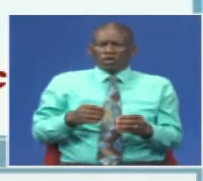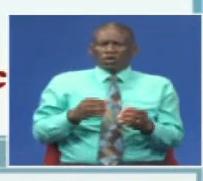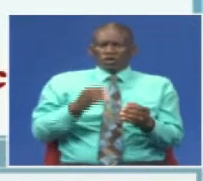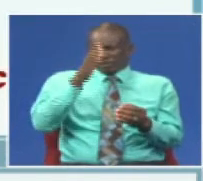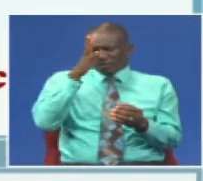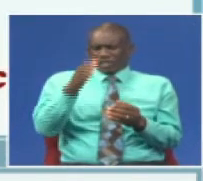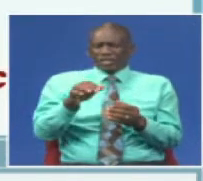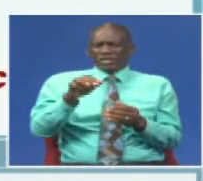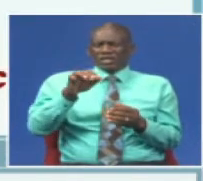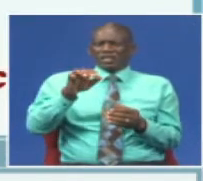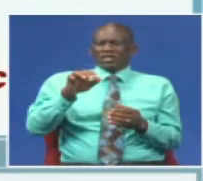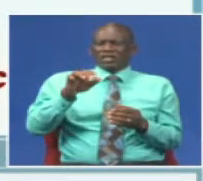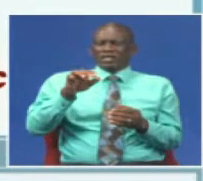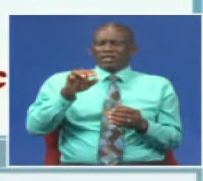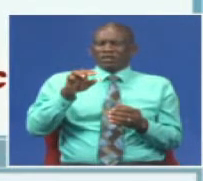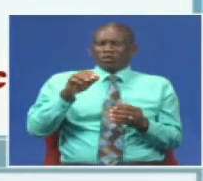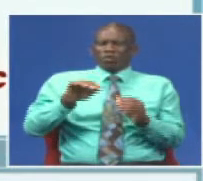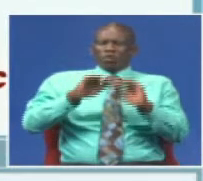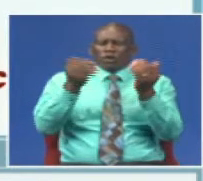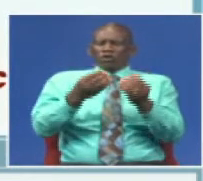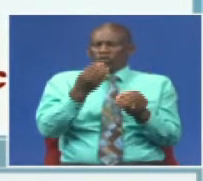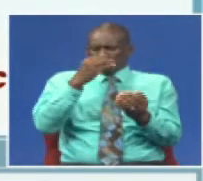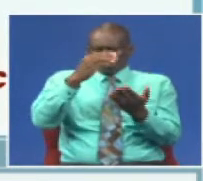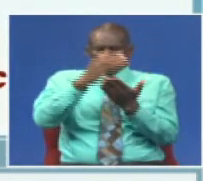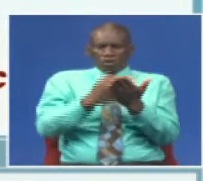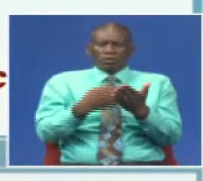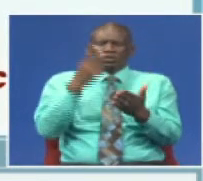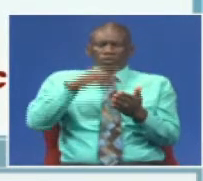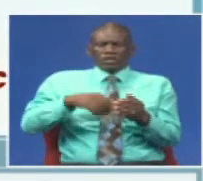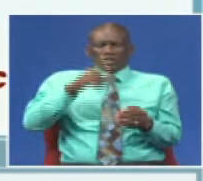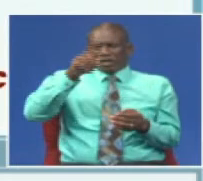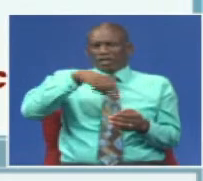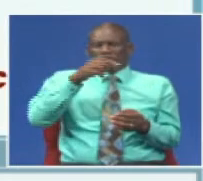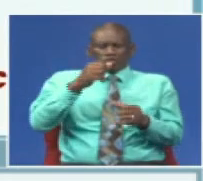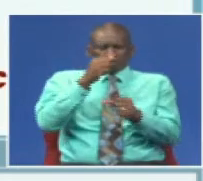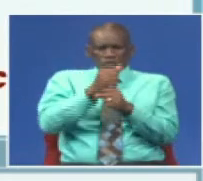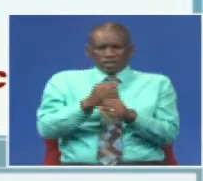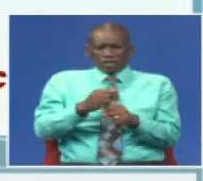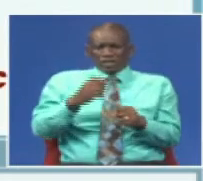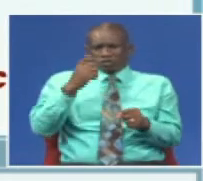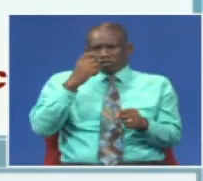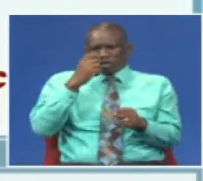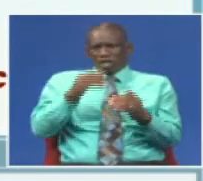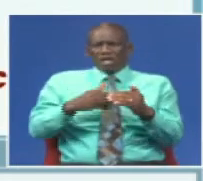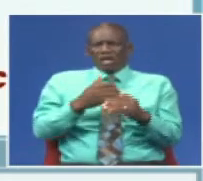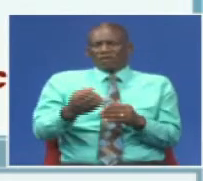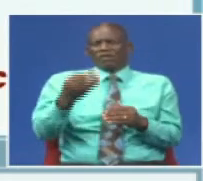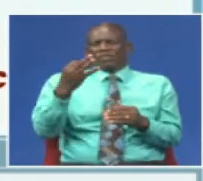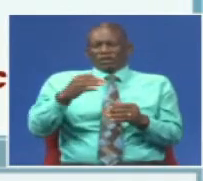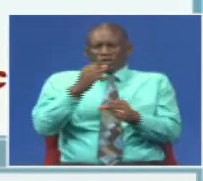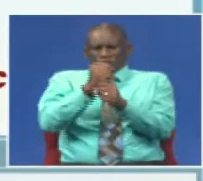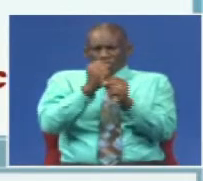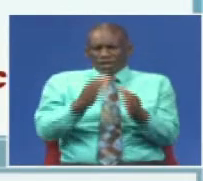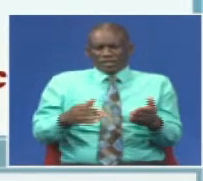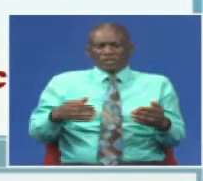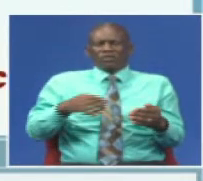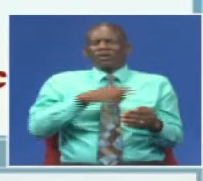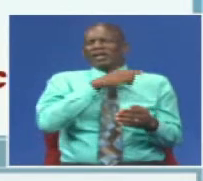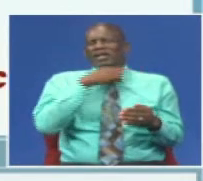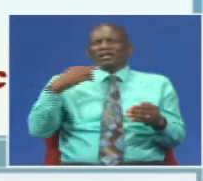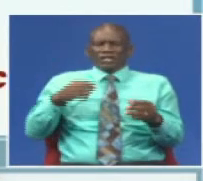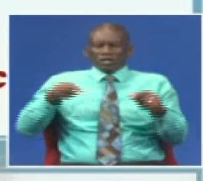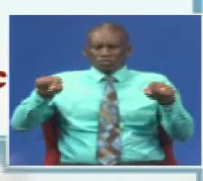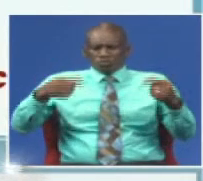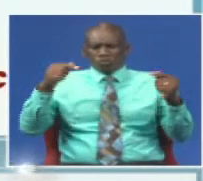had temporarily suspended operations in Sudan after three agency employees were killed in clashes the